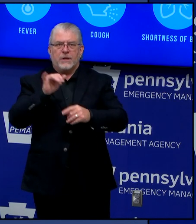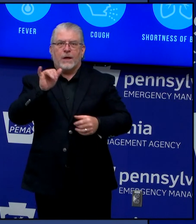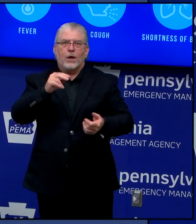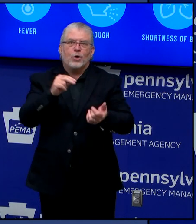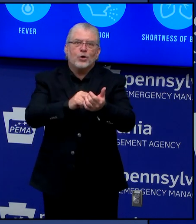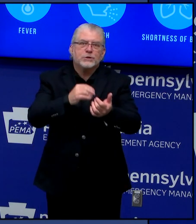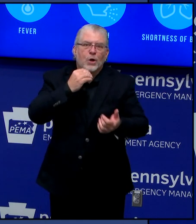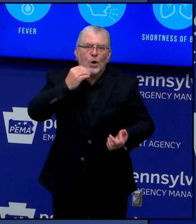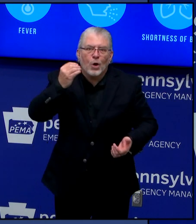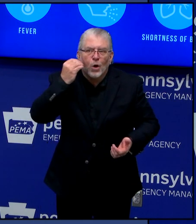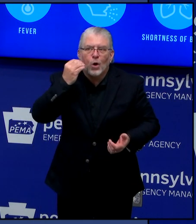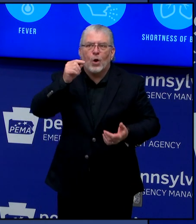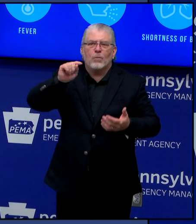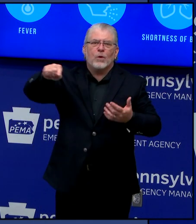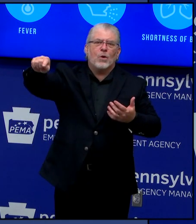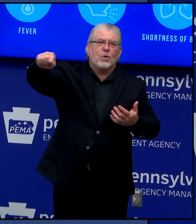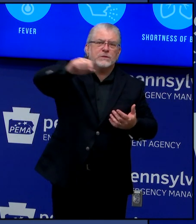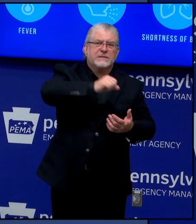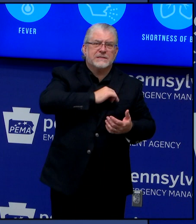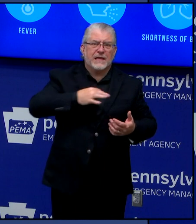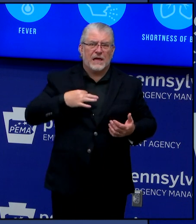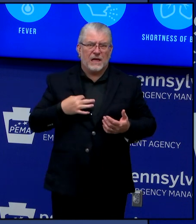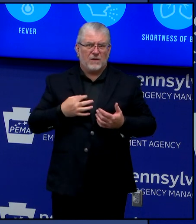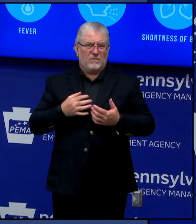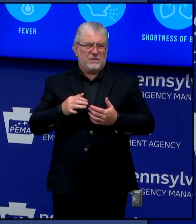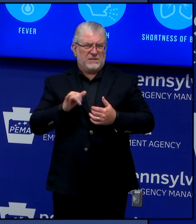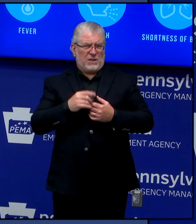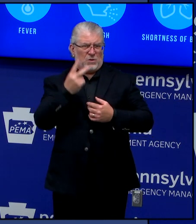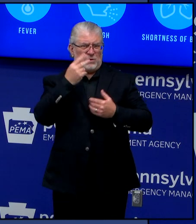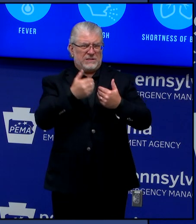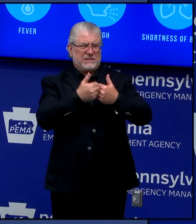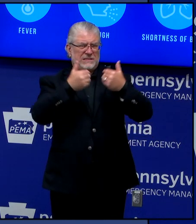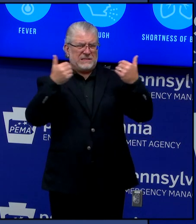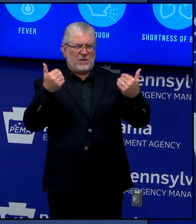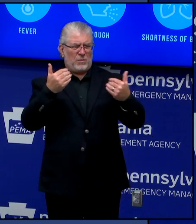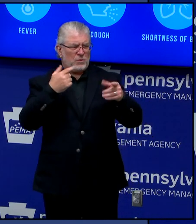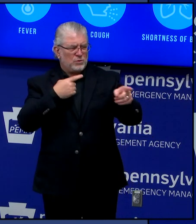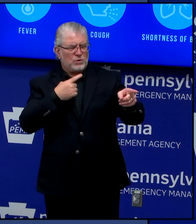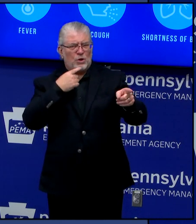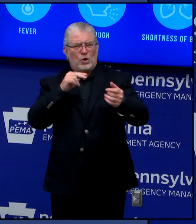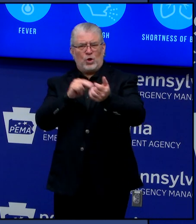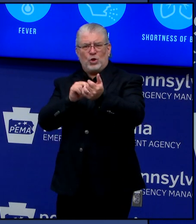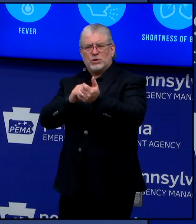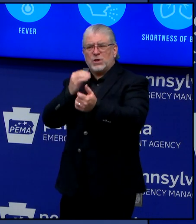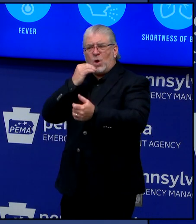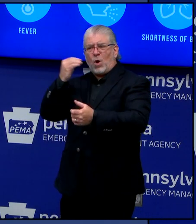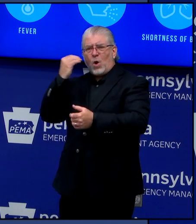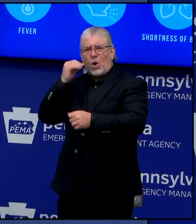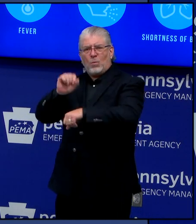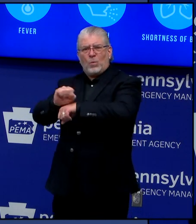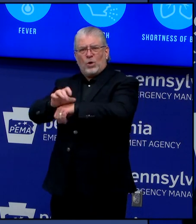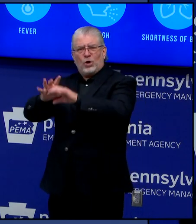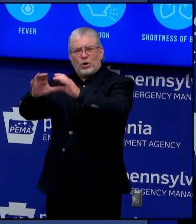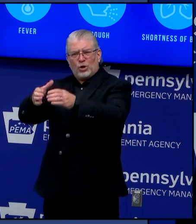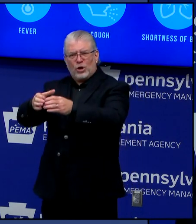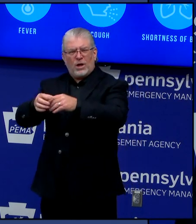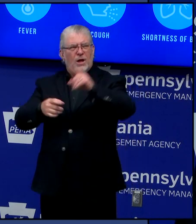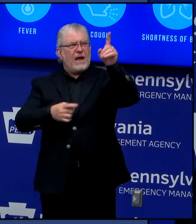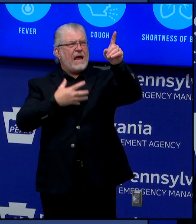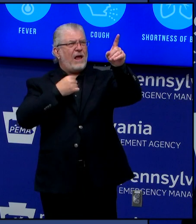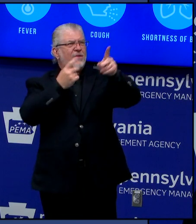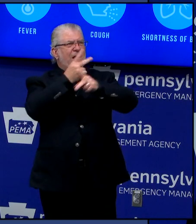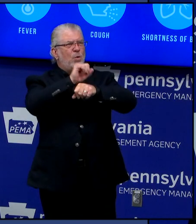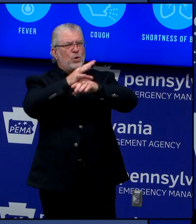separate numbers, or are the nursing home employees' cases included in the overall healthcare worker cases? The nursing